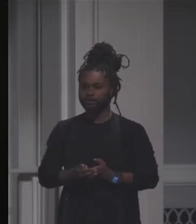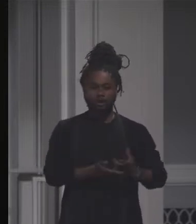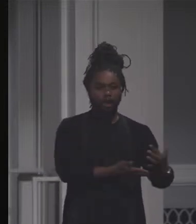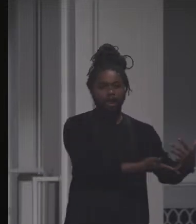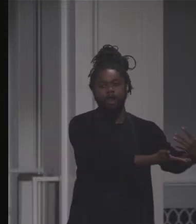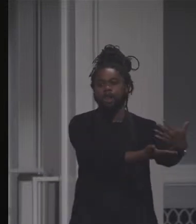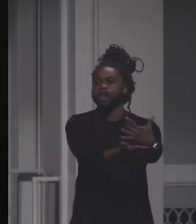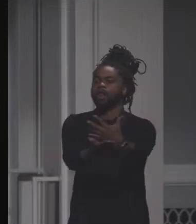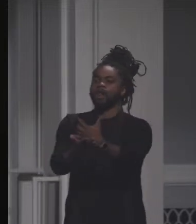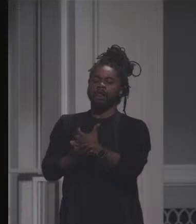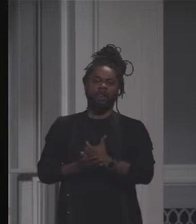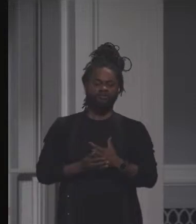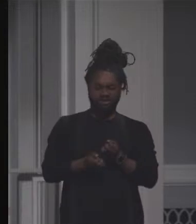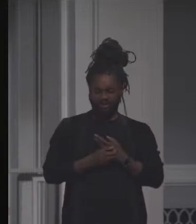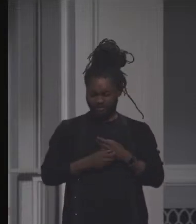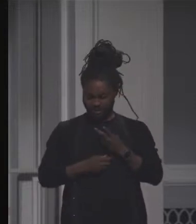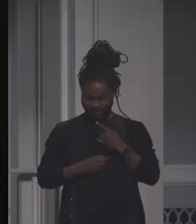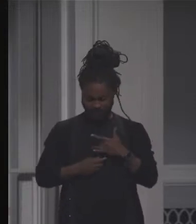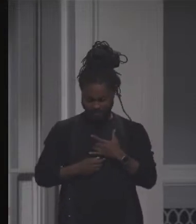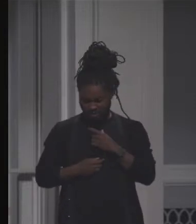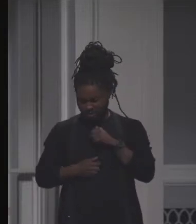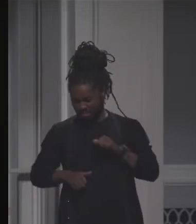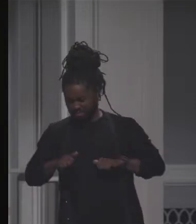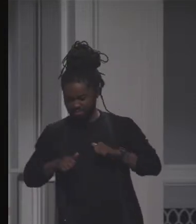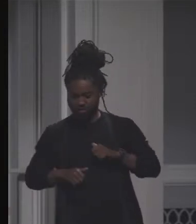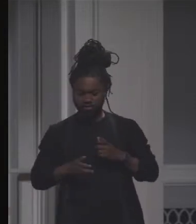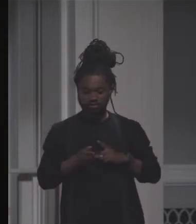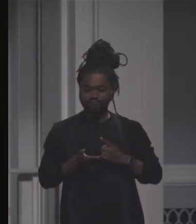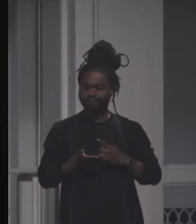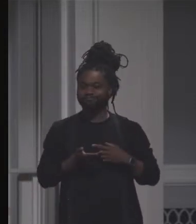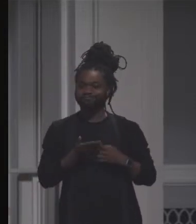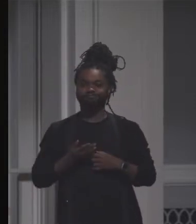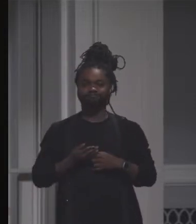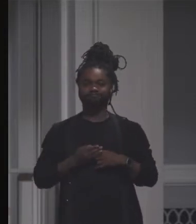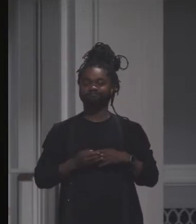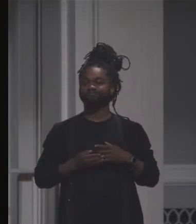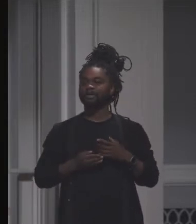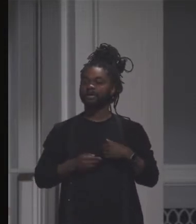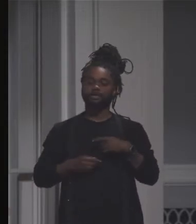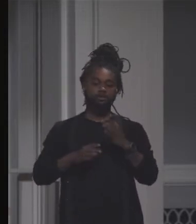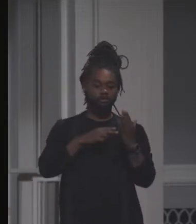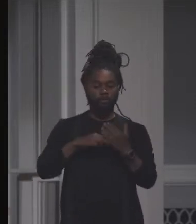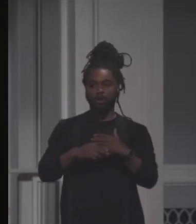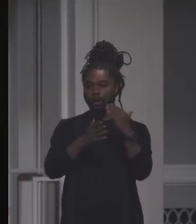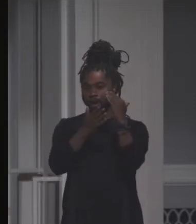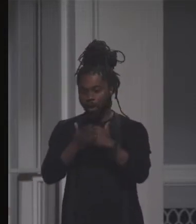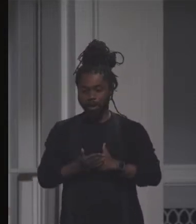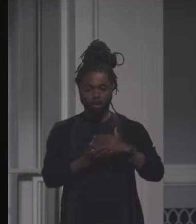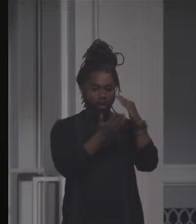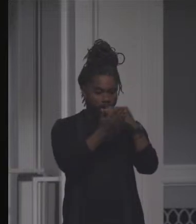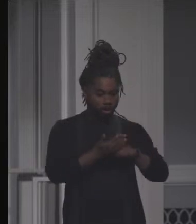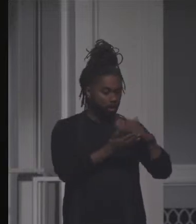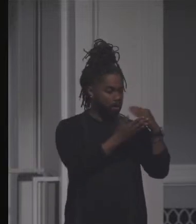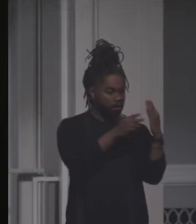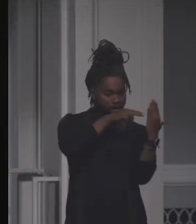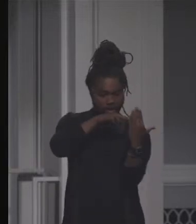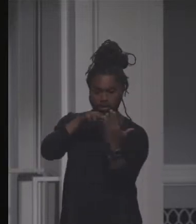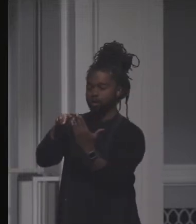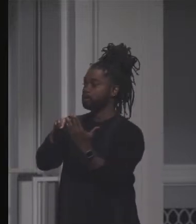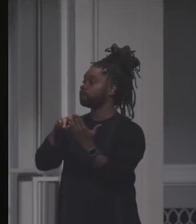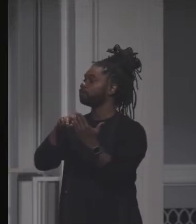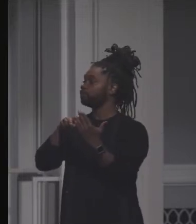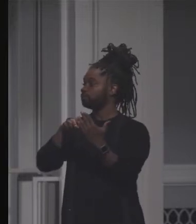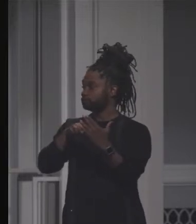I tossed out all the conclusions and the discussions and just read list after list of grave